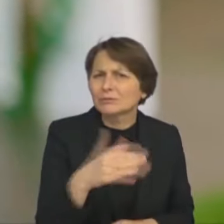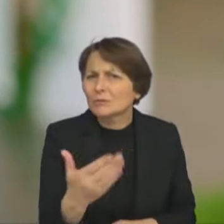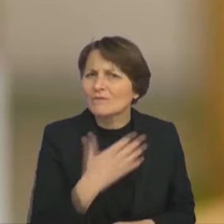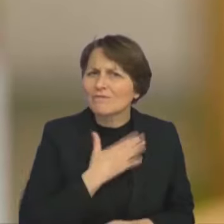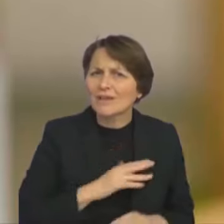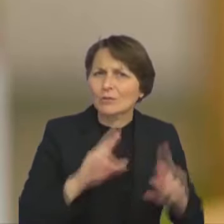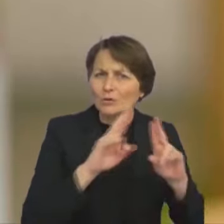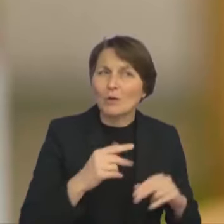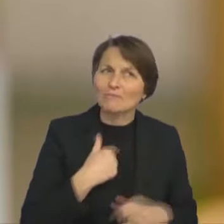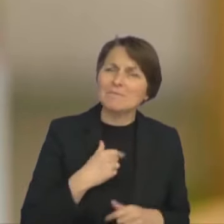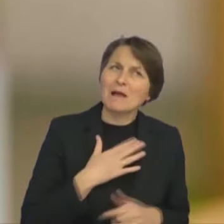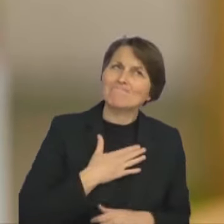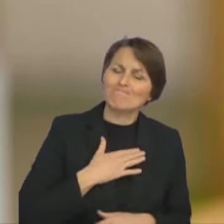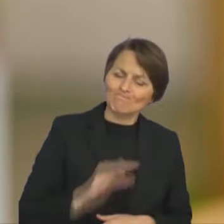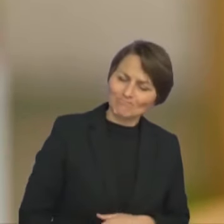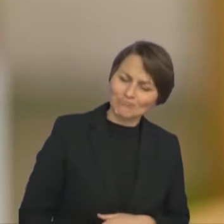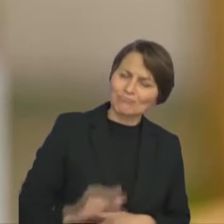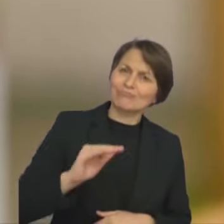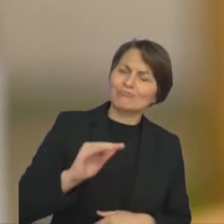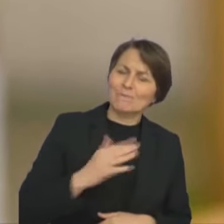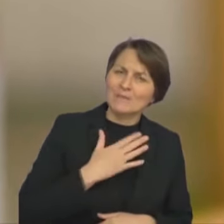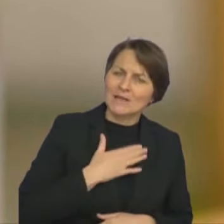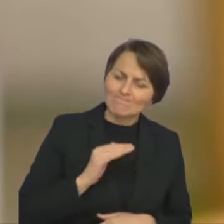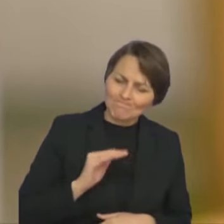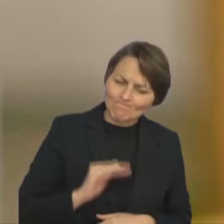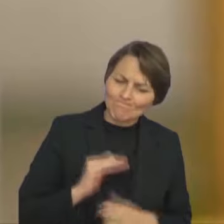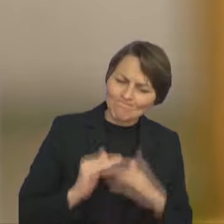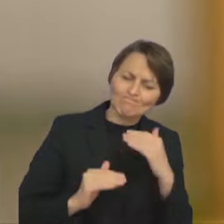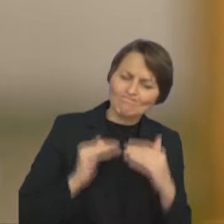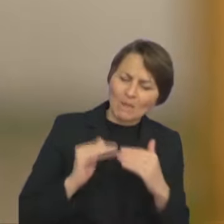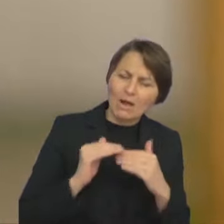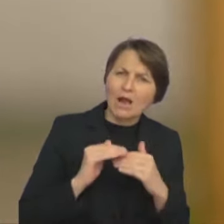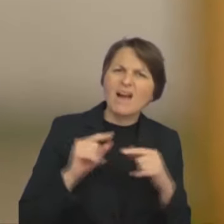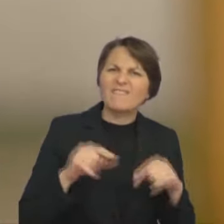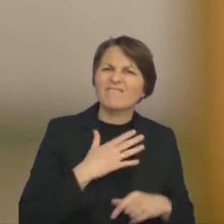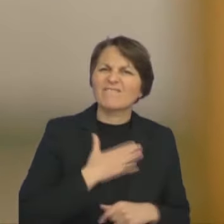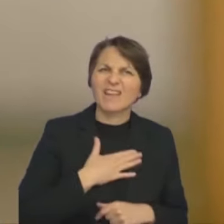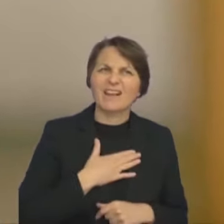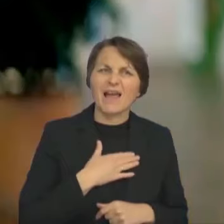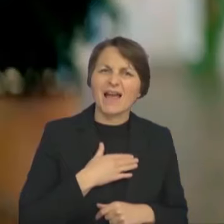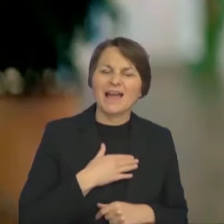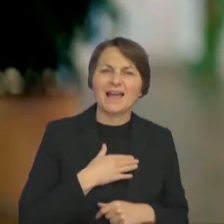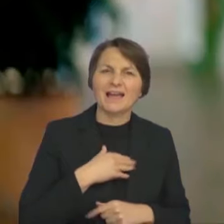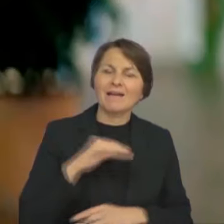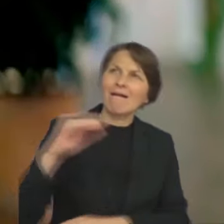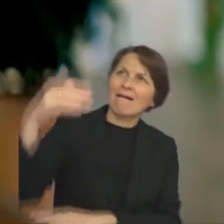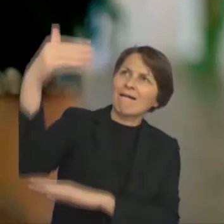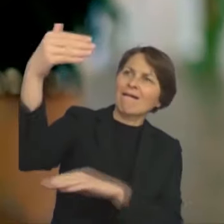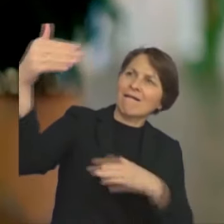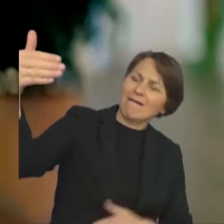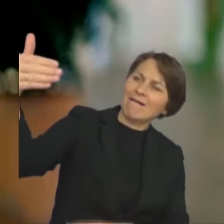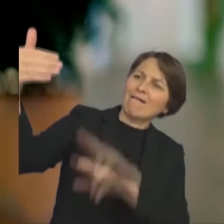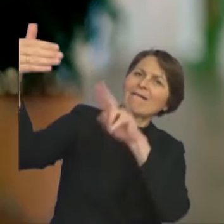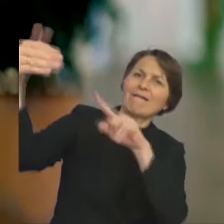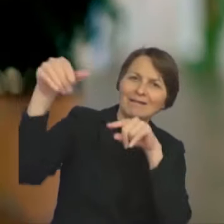I also understood that it was a flagship in the in French industry as well as internationally, a very